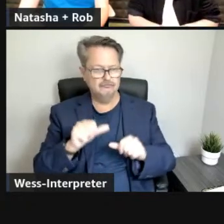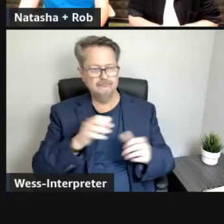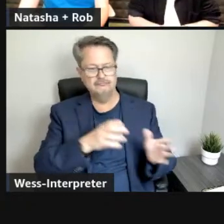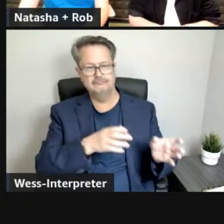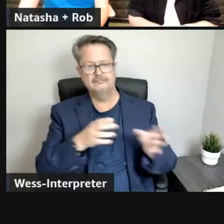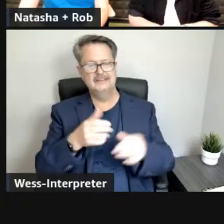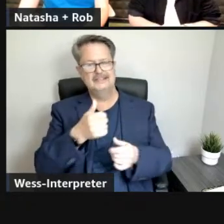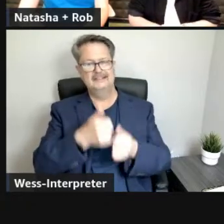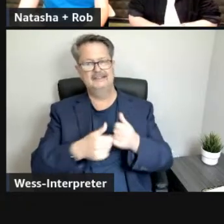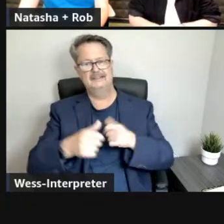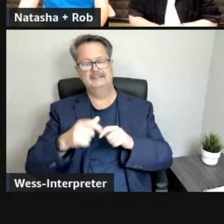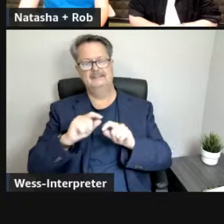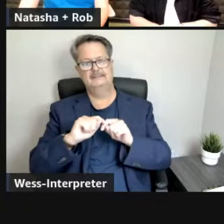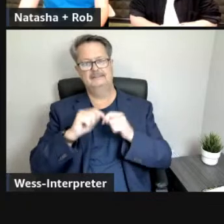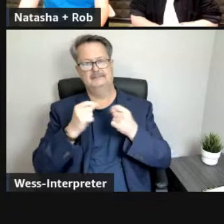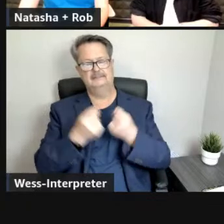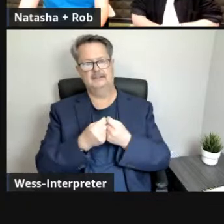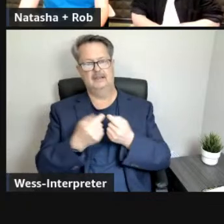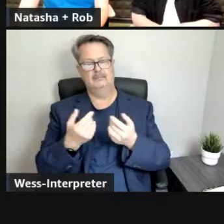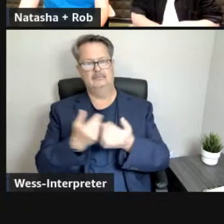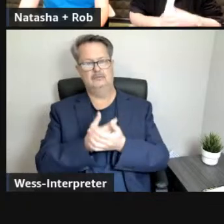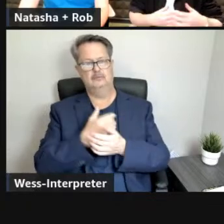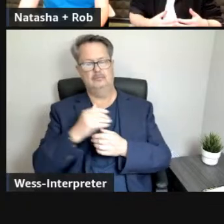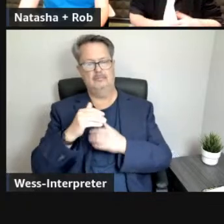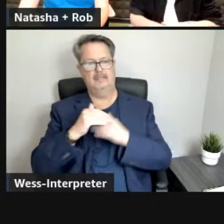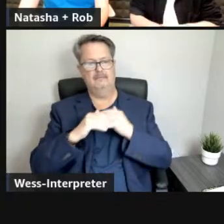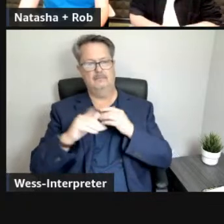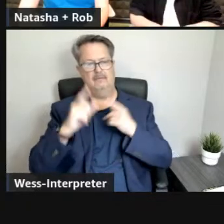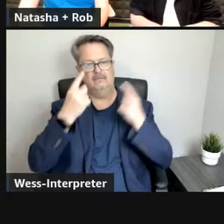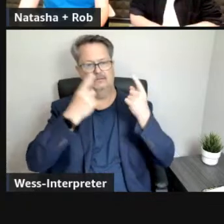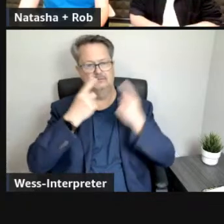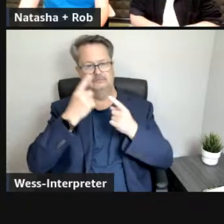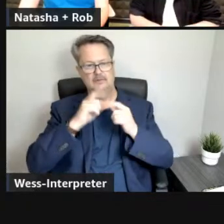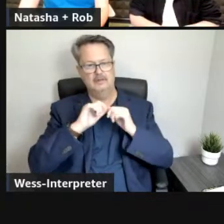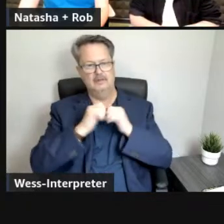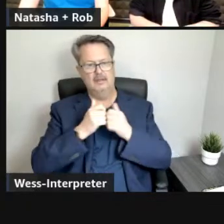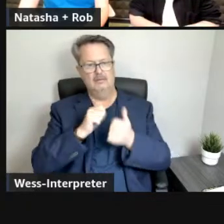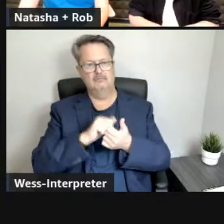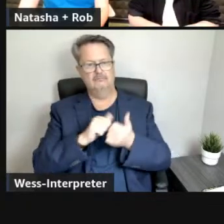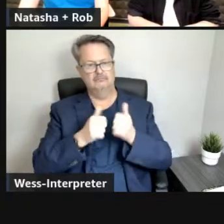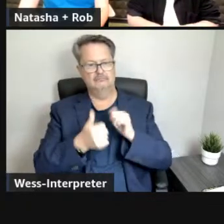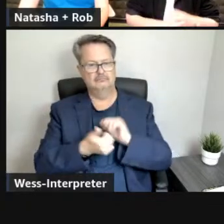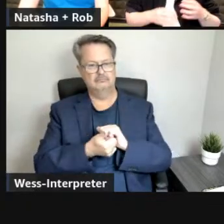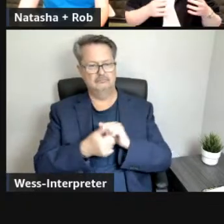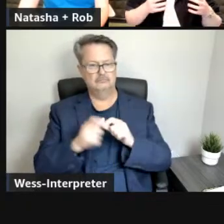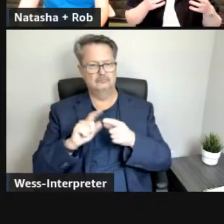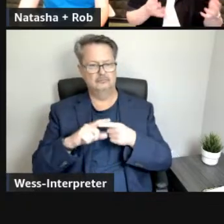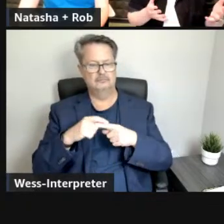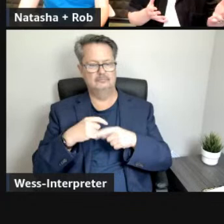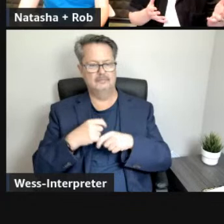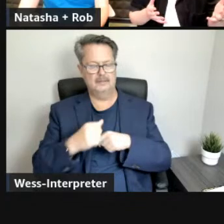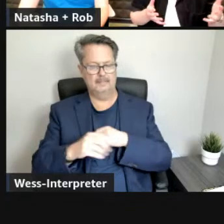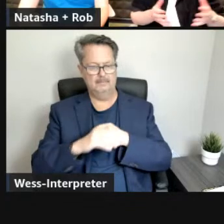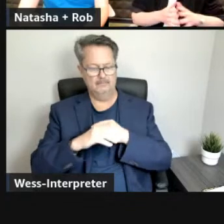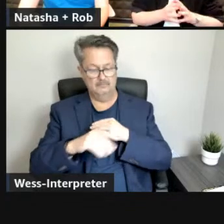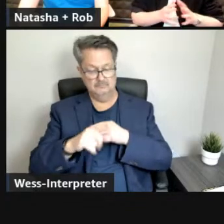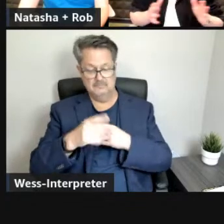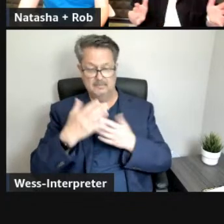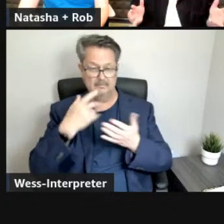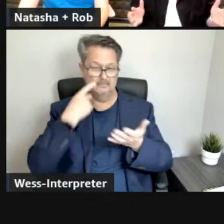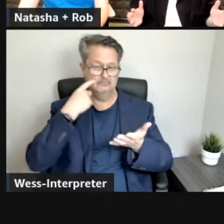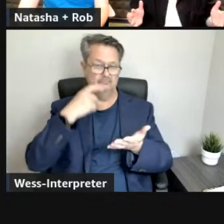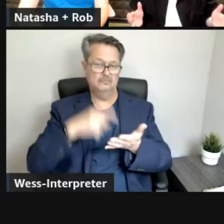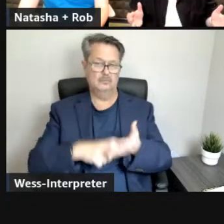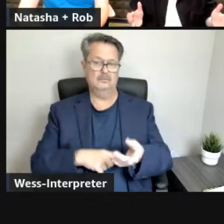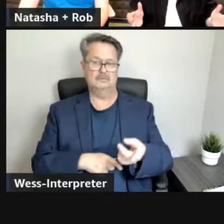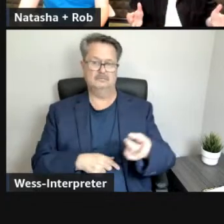onboards to your platform, you're going to need to consider how you change the compute that makes up your platform. As you might notice, there's not an